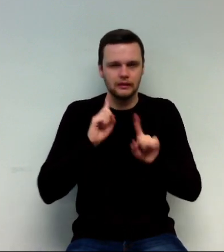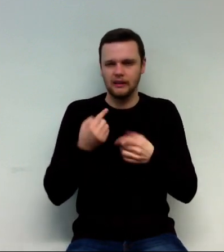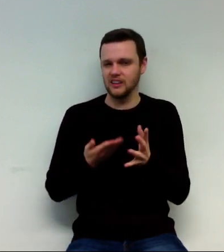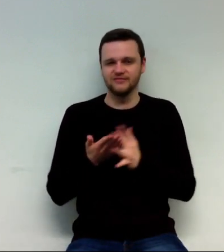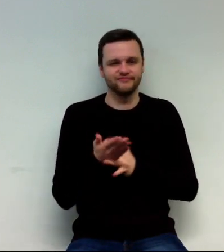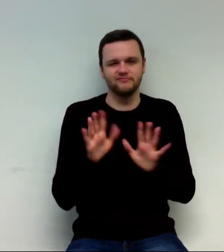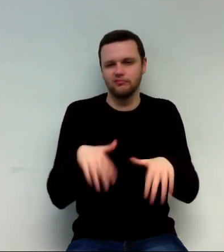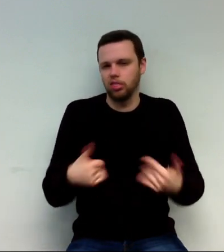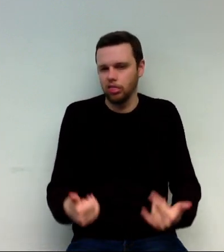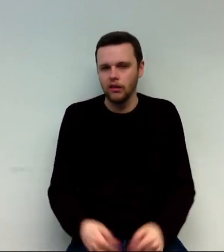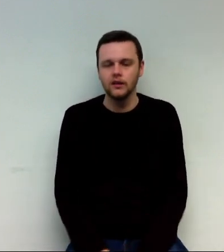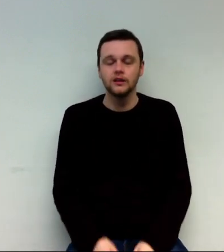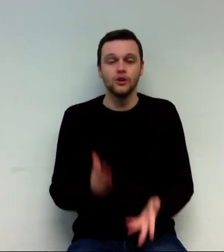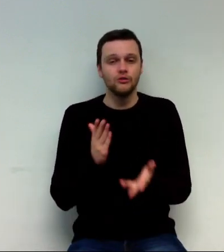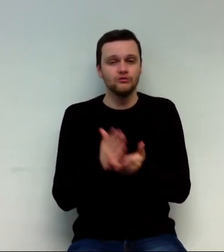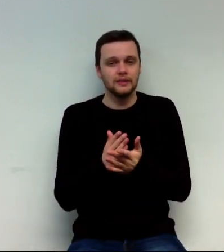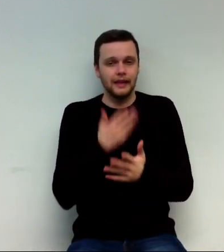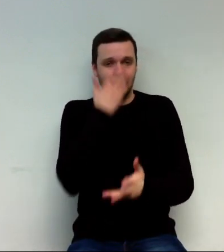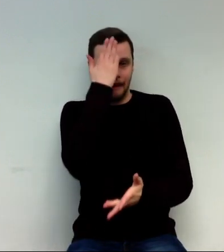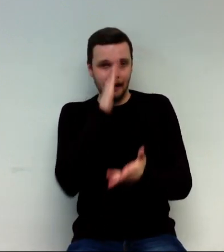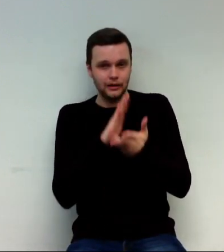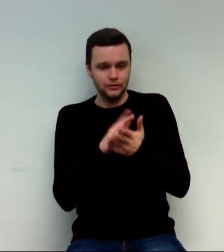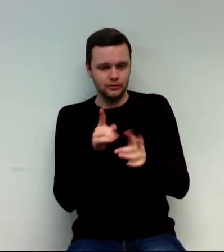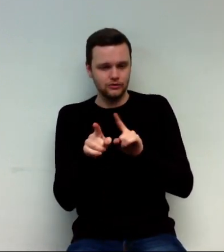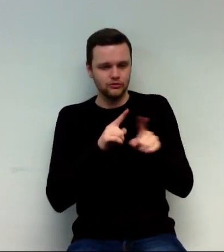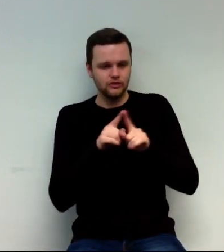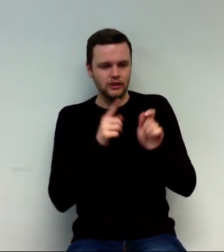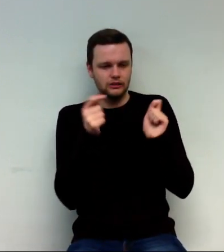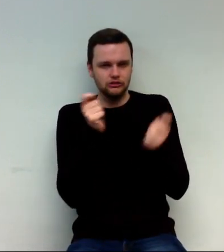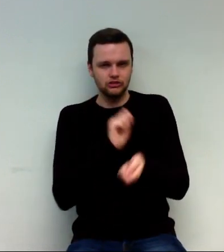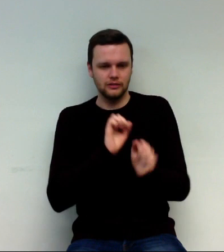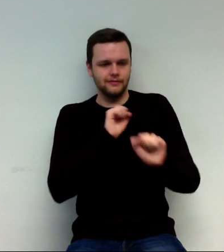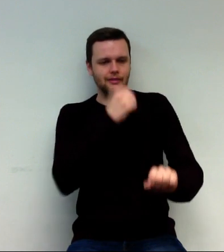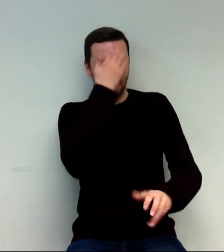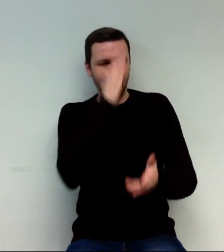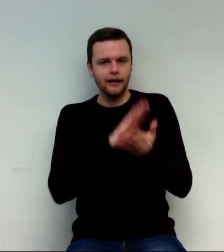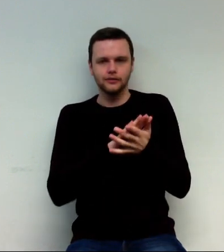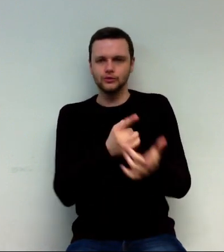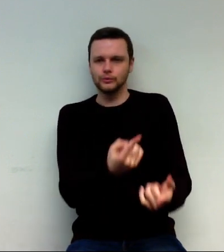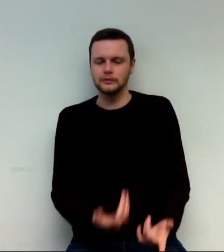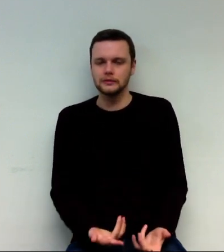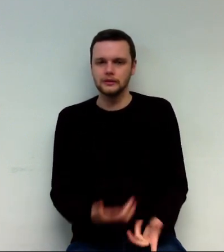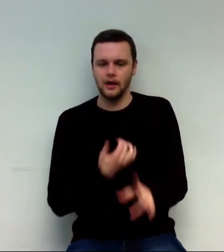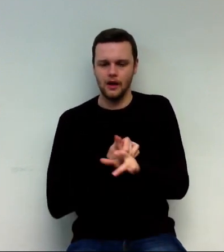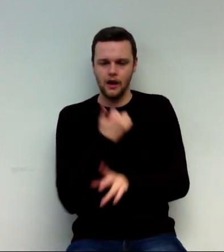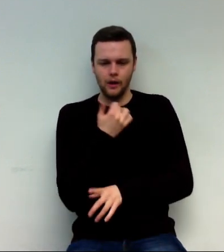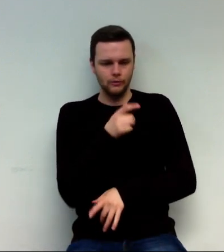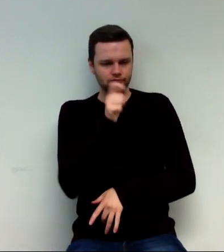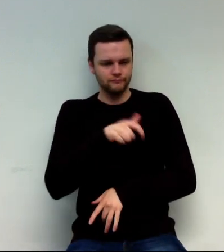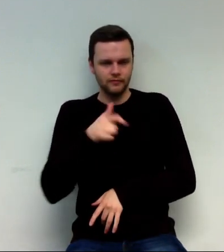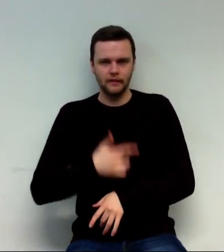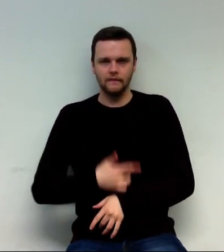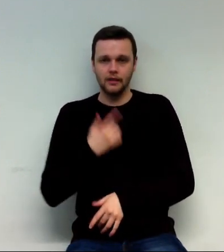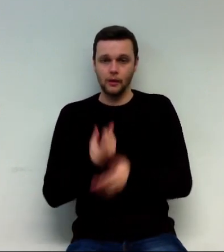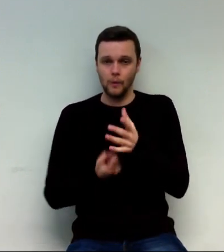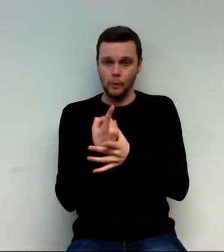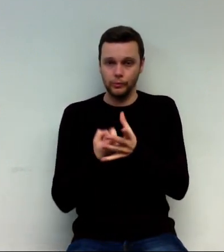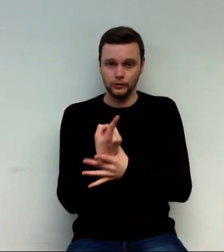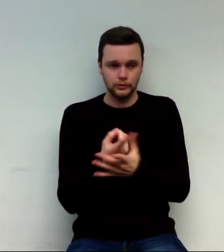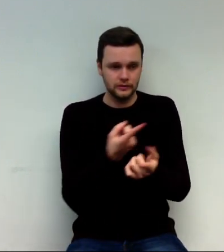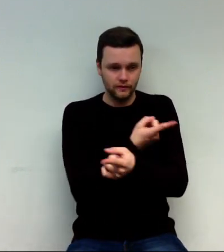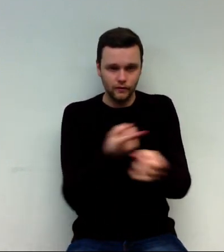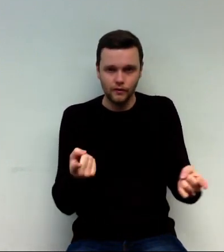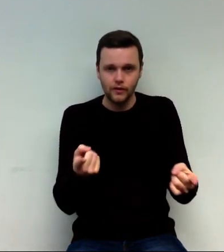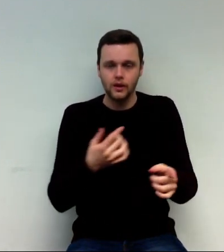So attitudinal is really about changing people's attitudes. How can we let people know what opportunities there are for them and